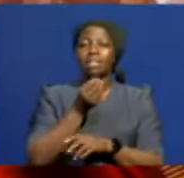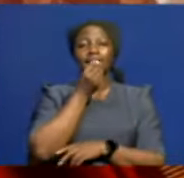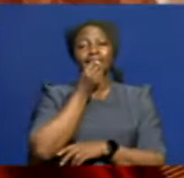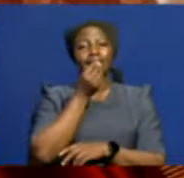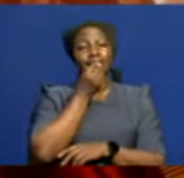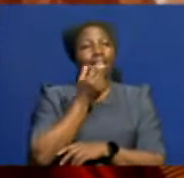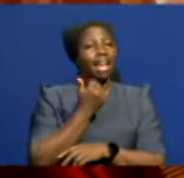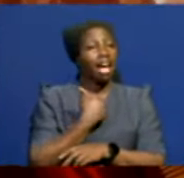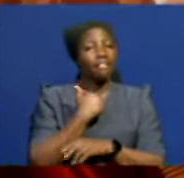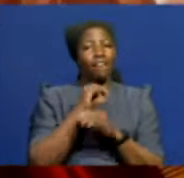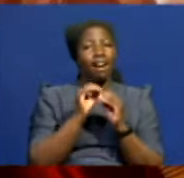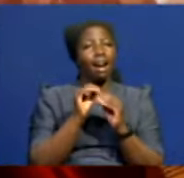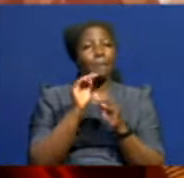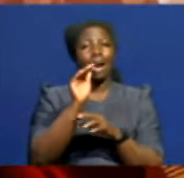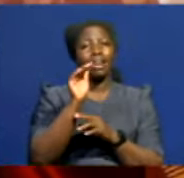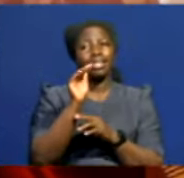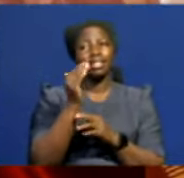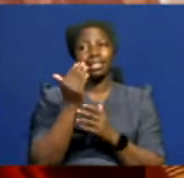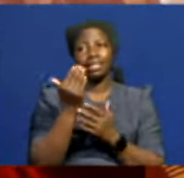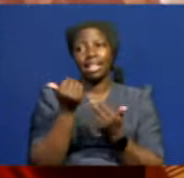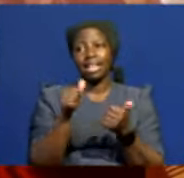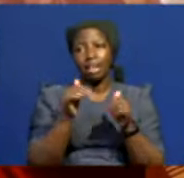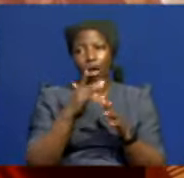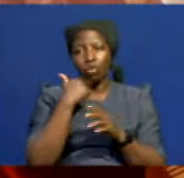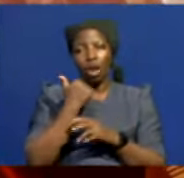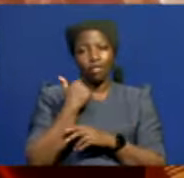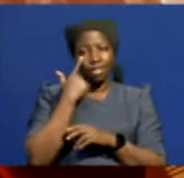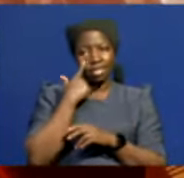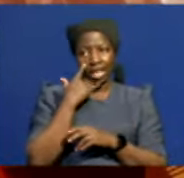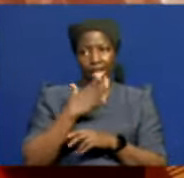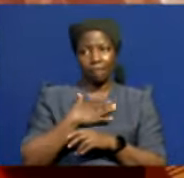tu. Mtu ameona mtoto wangu.